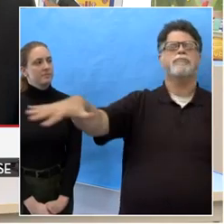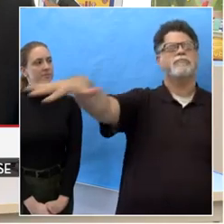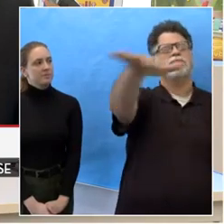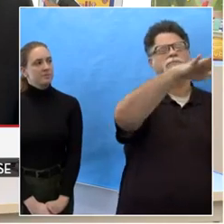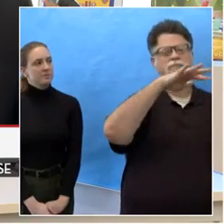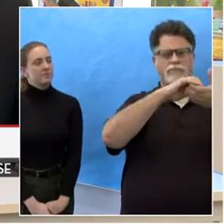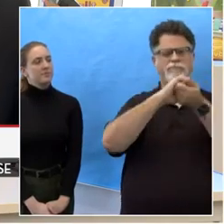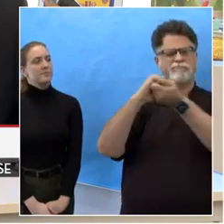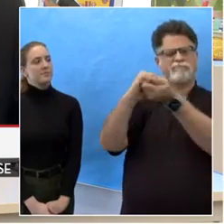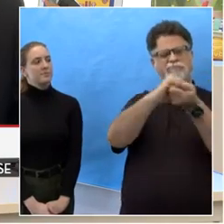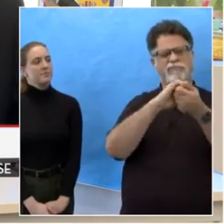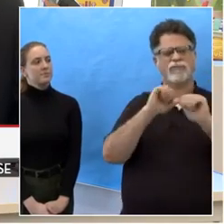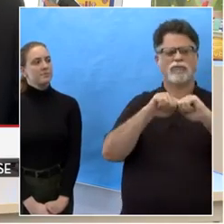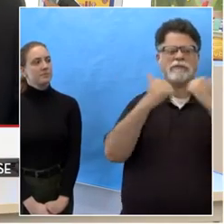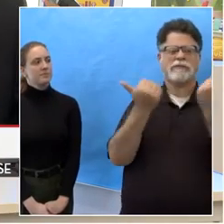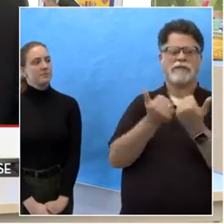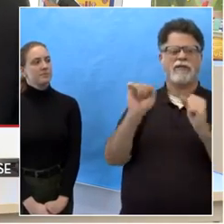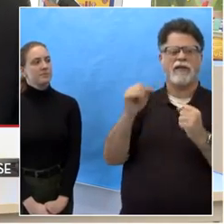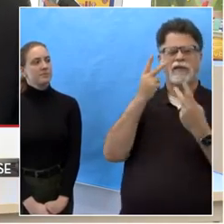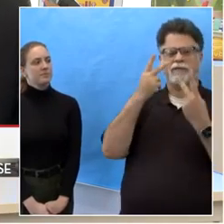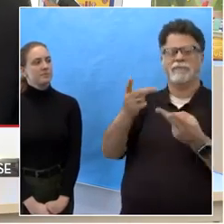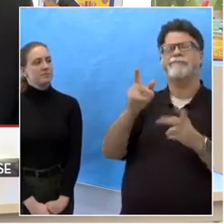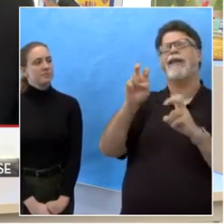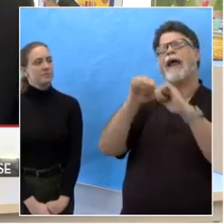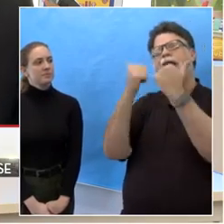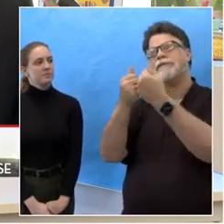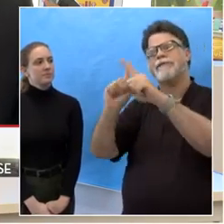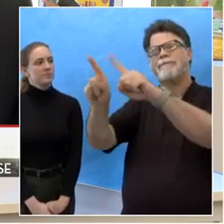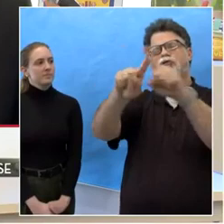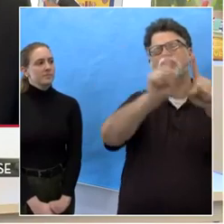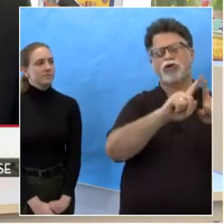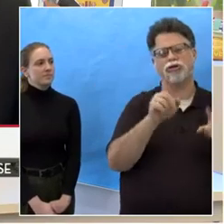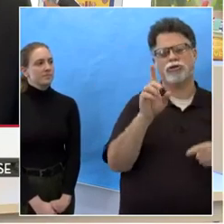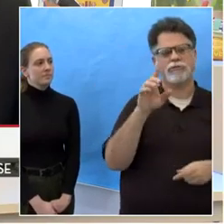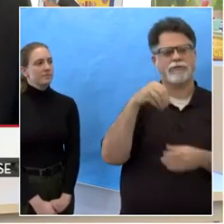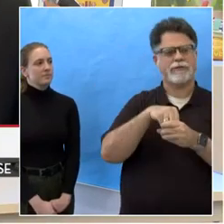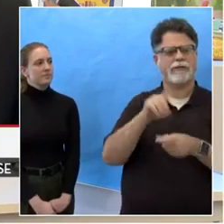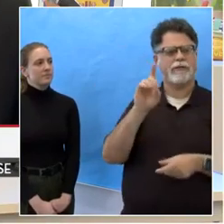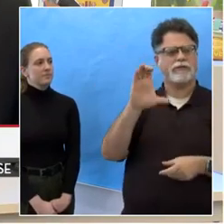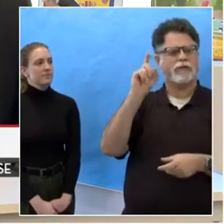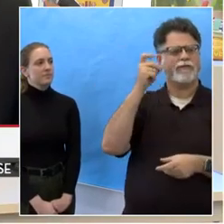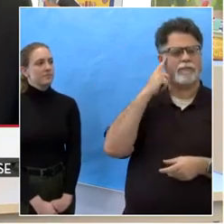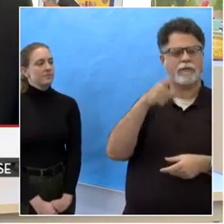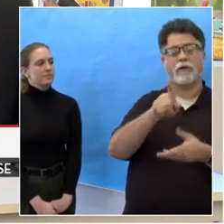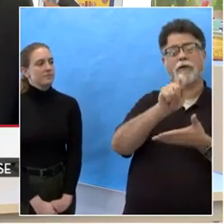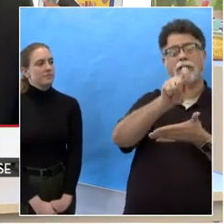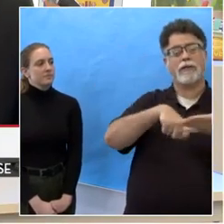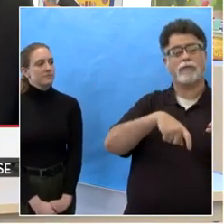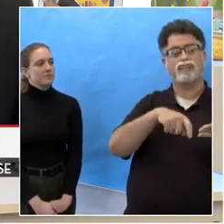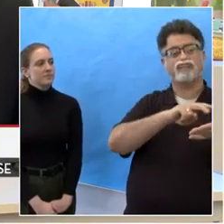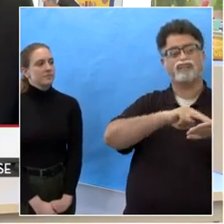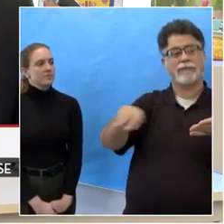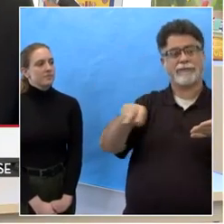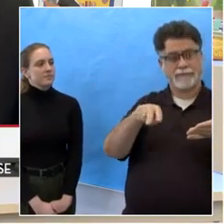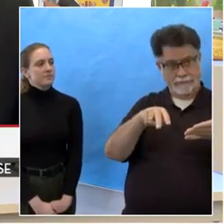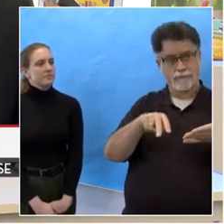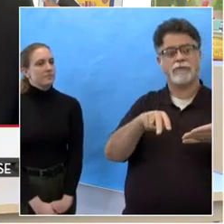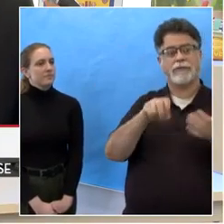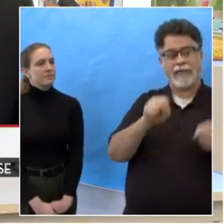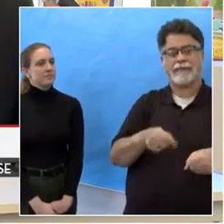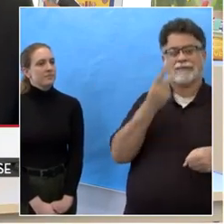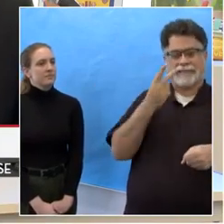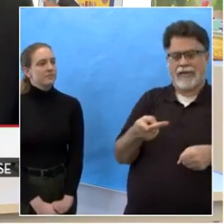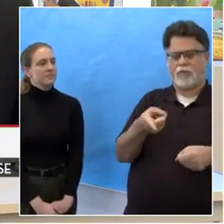quite frankly, we want to see improved literacy outcomes. That's for all of our students, including students at risk, including students